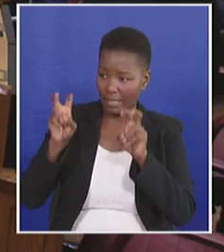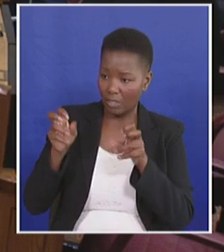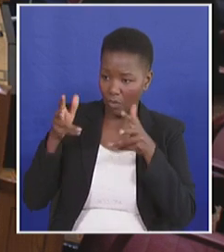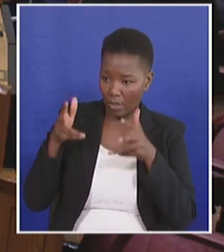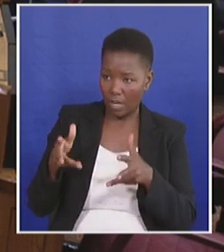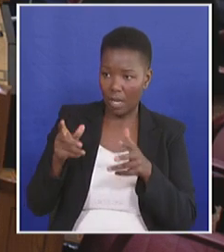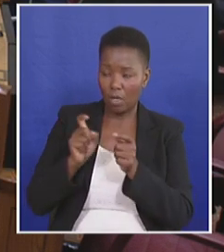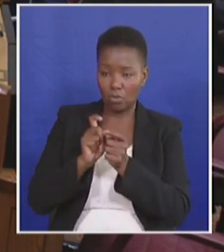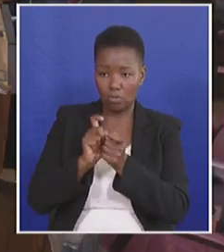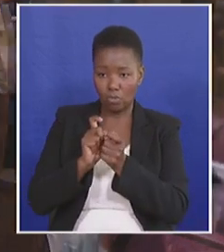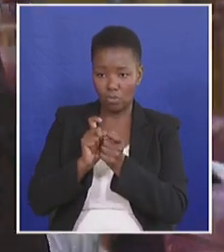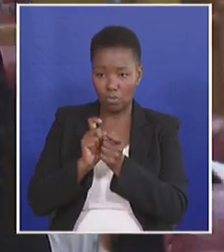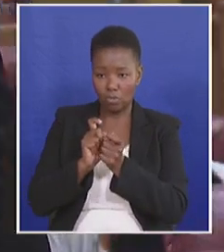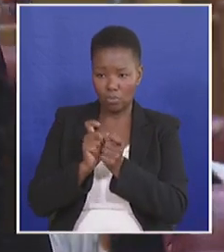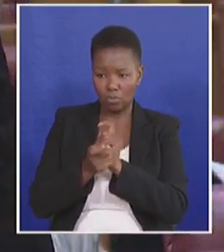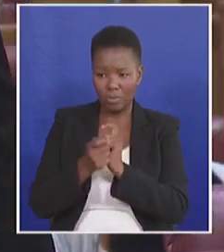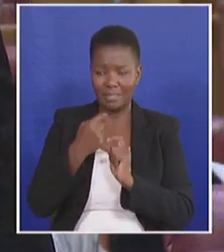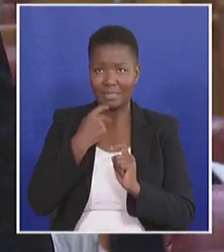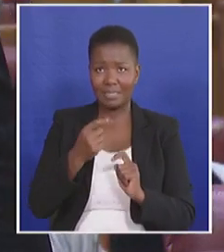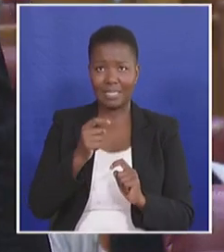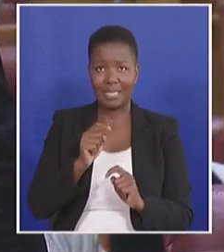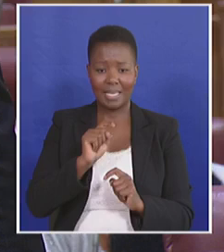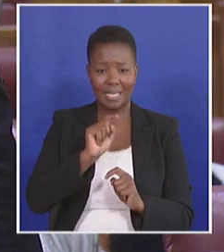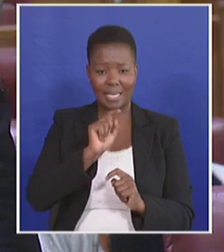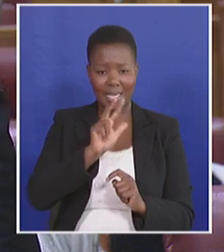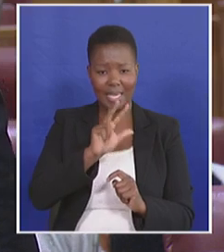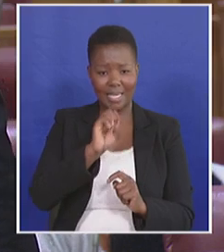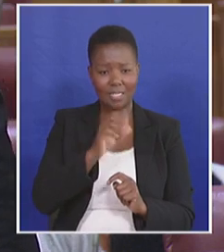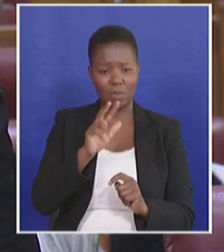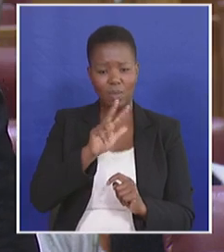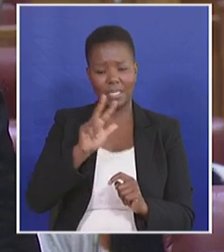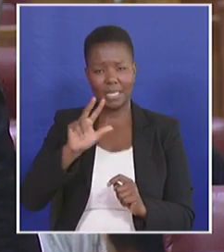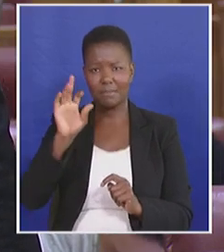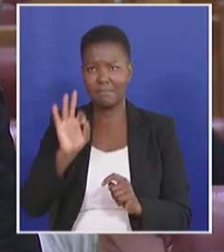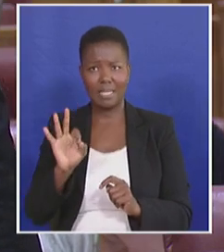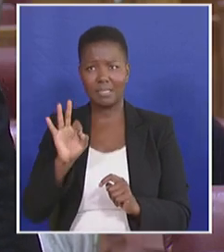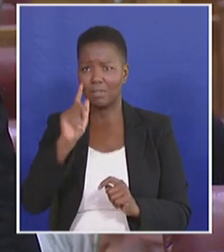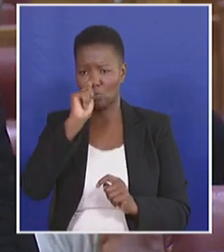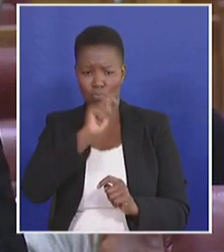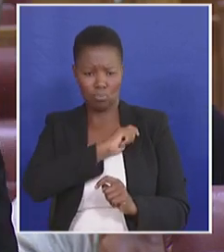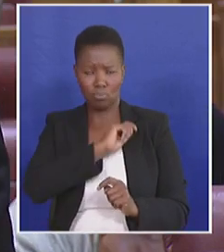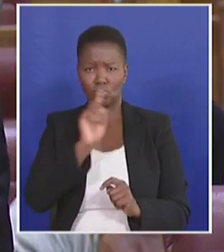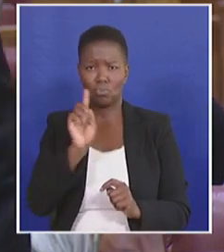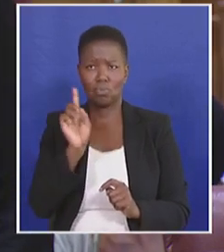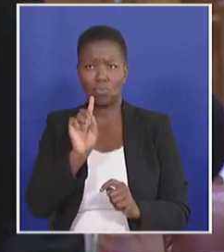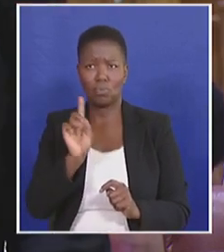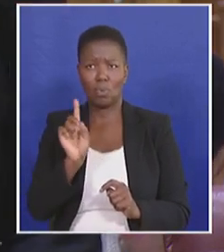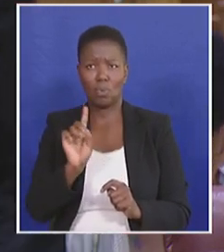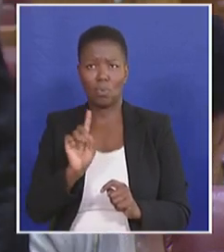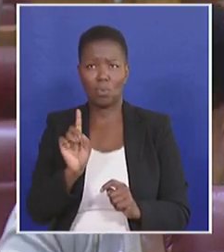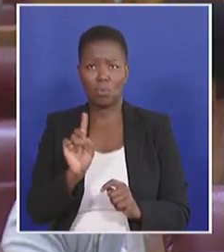correct reflection that we have about 80 or 88% of our workforce being HIV positive and so